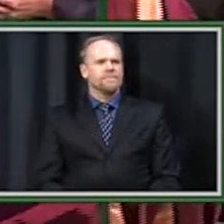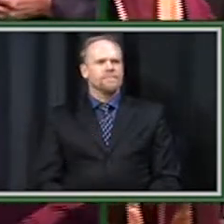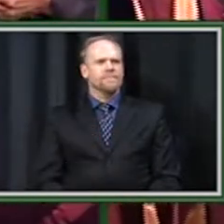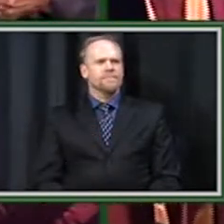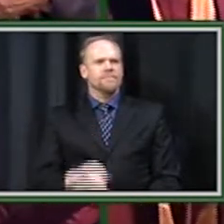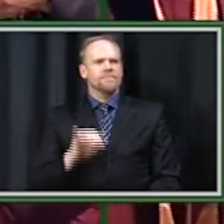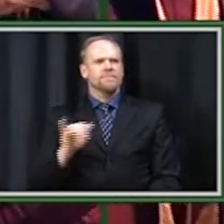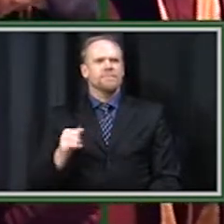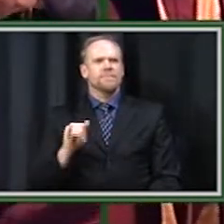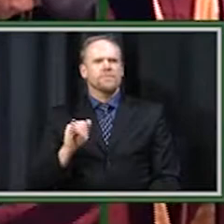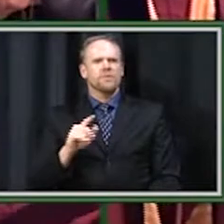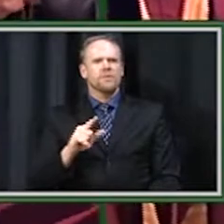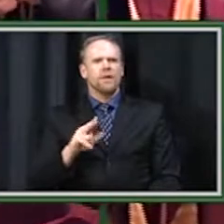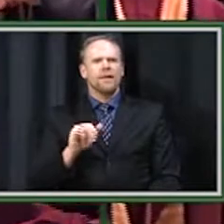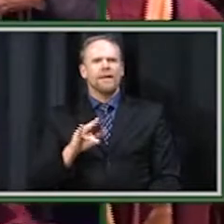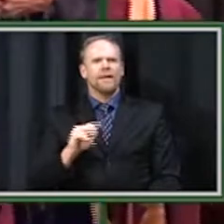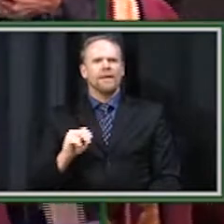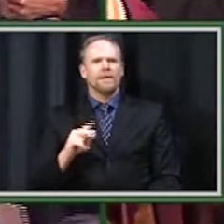Jillian Queller.